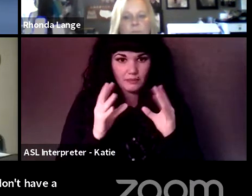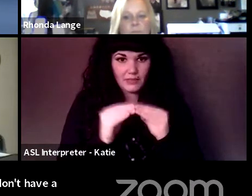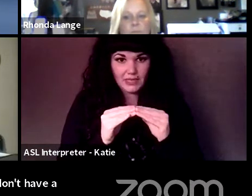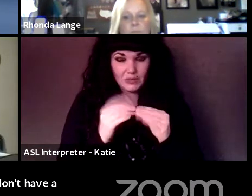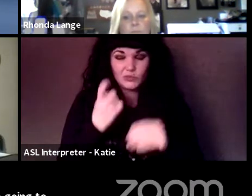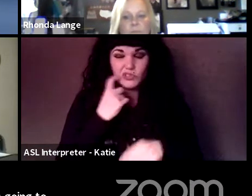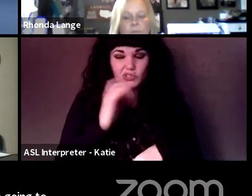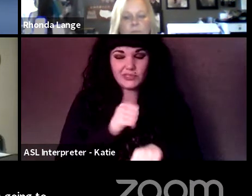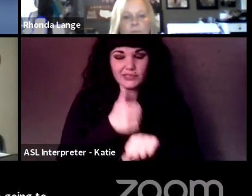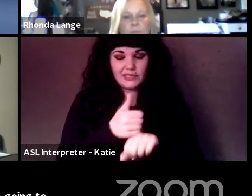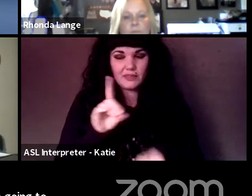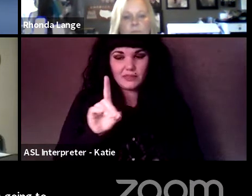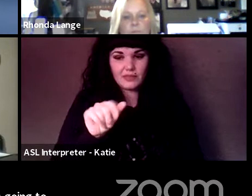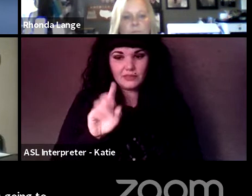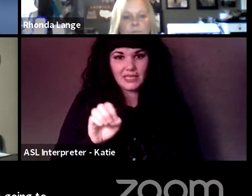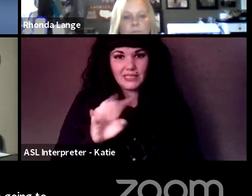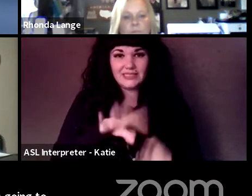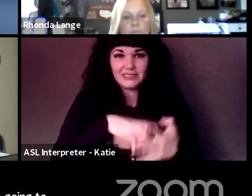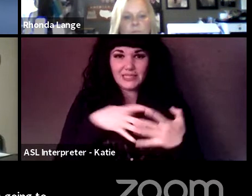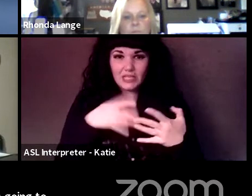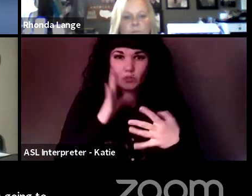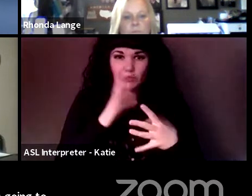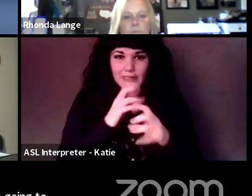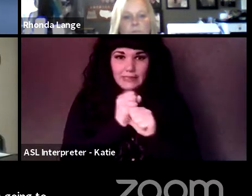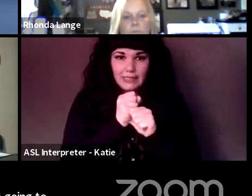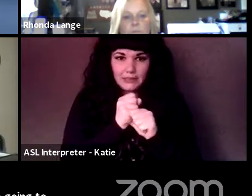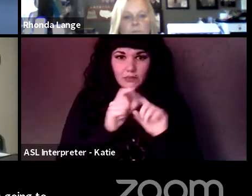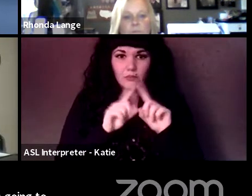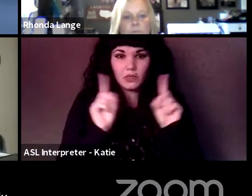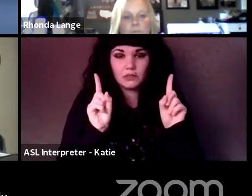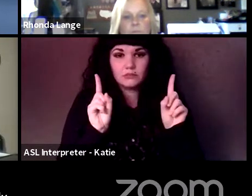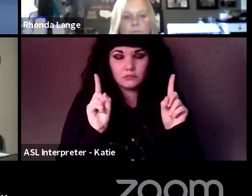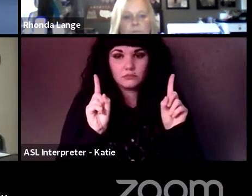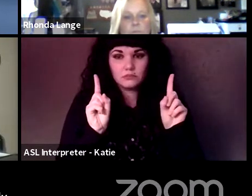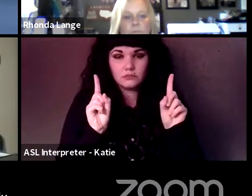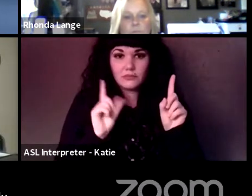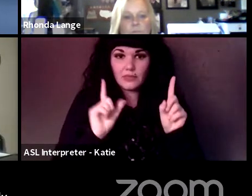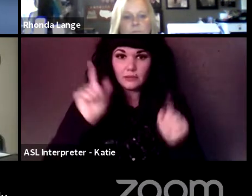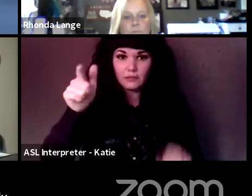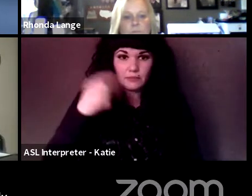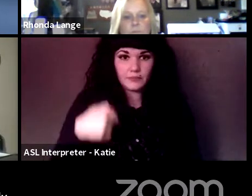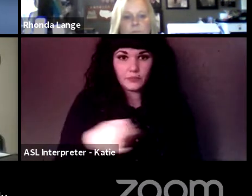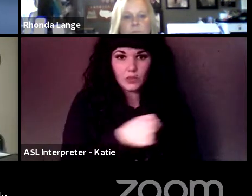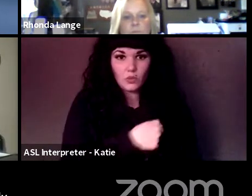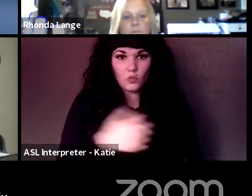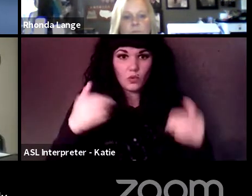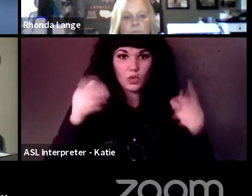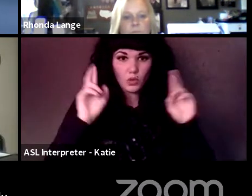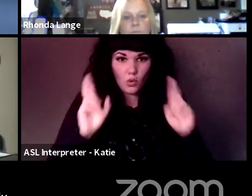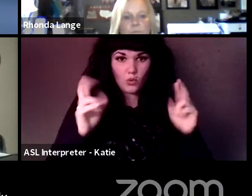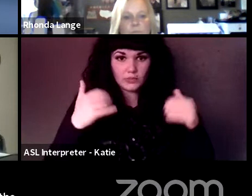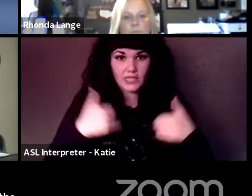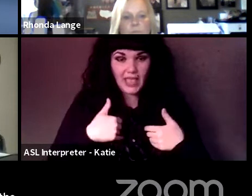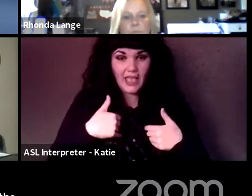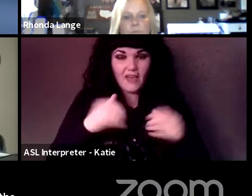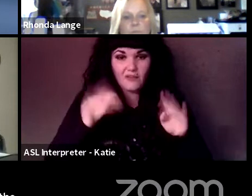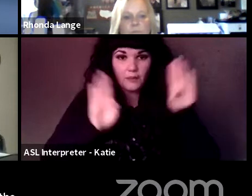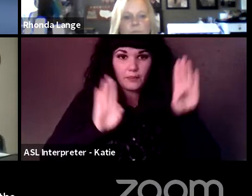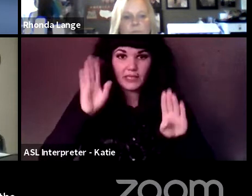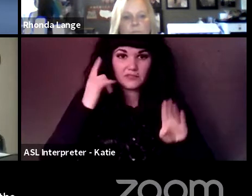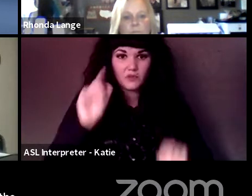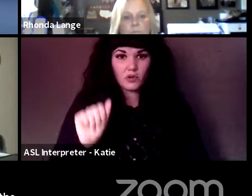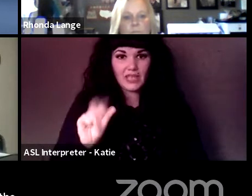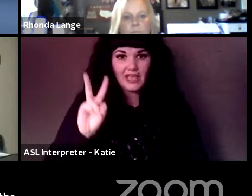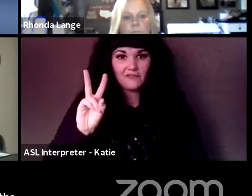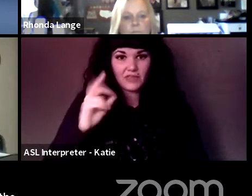again. Eventually, we hope to actually get bids for AV for the rest of our fiscal year. But we will